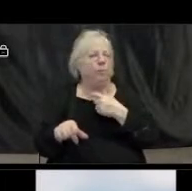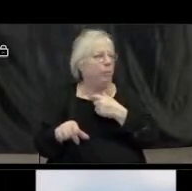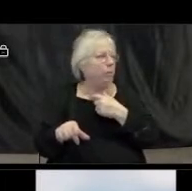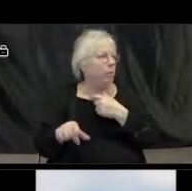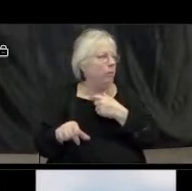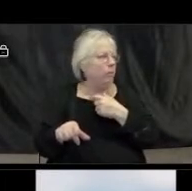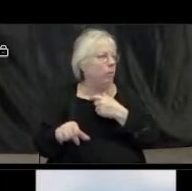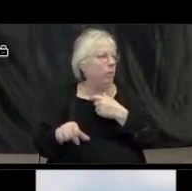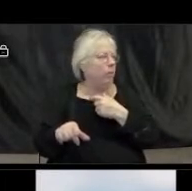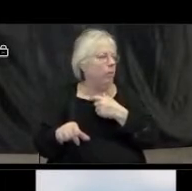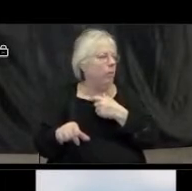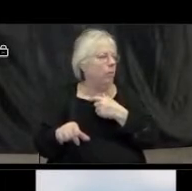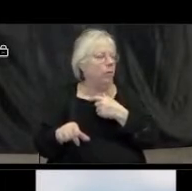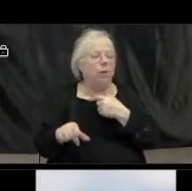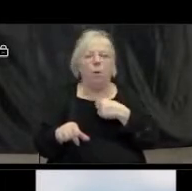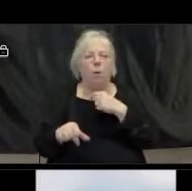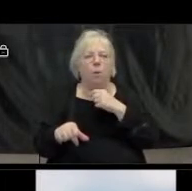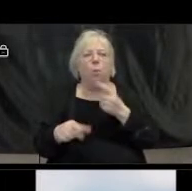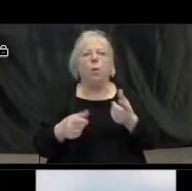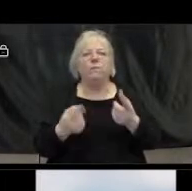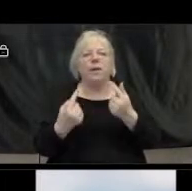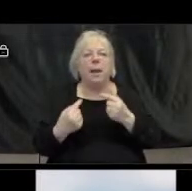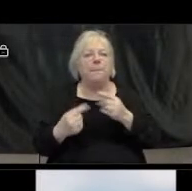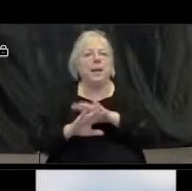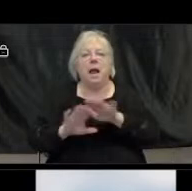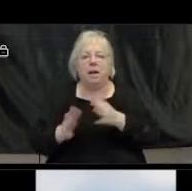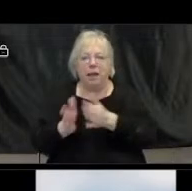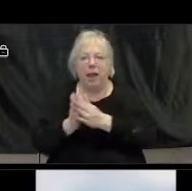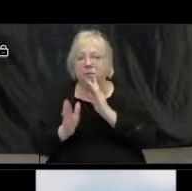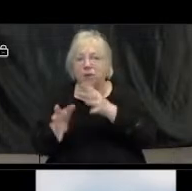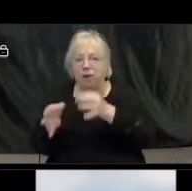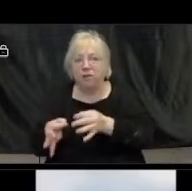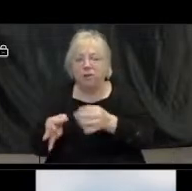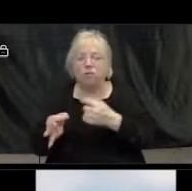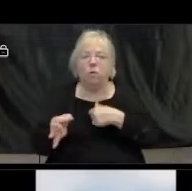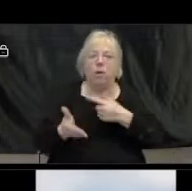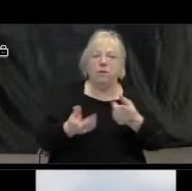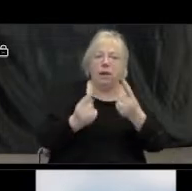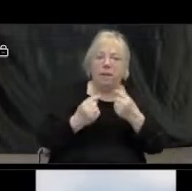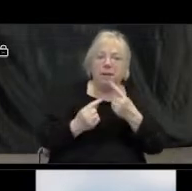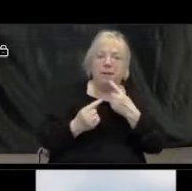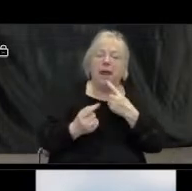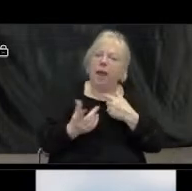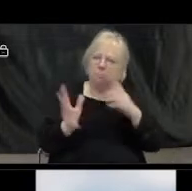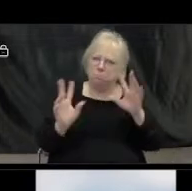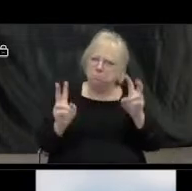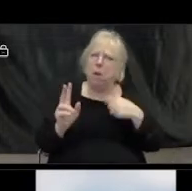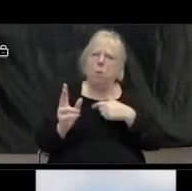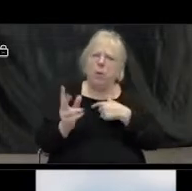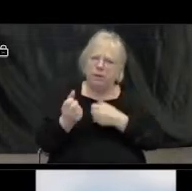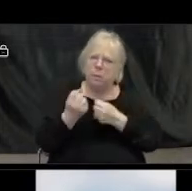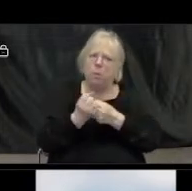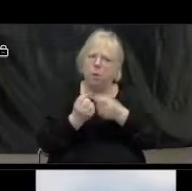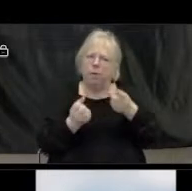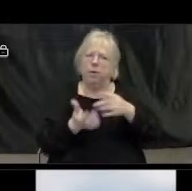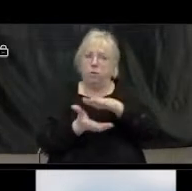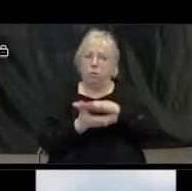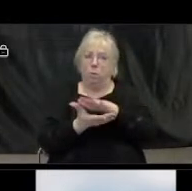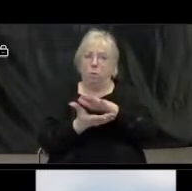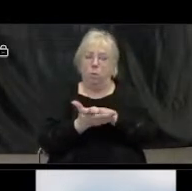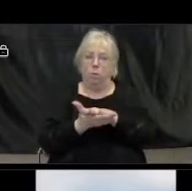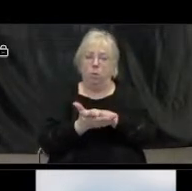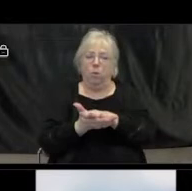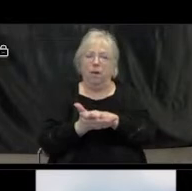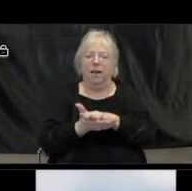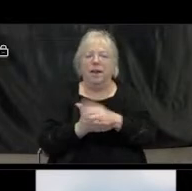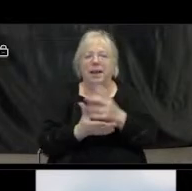for a decision tonight. We've come to say that we support this school. We have the little